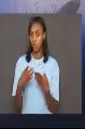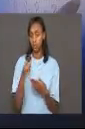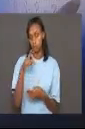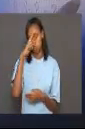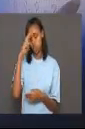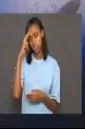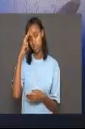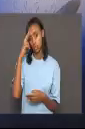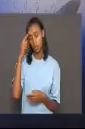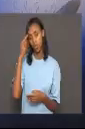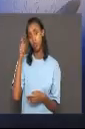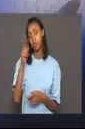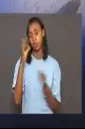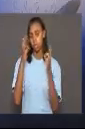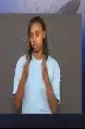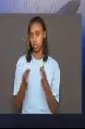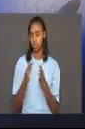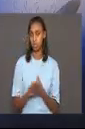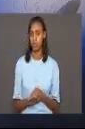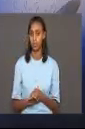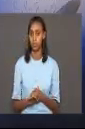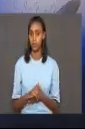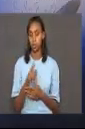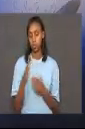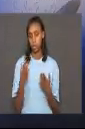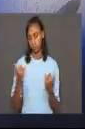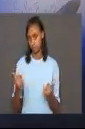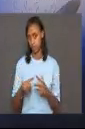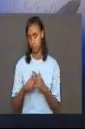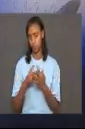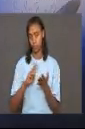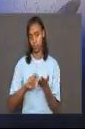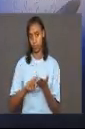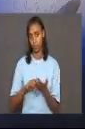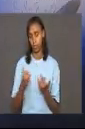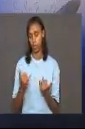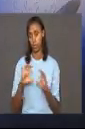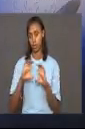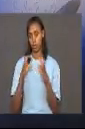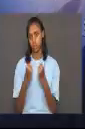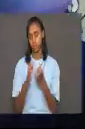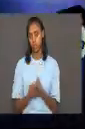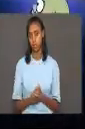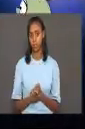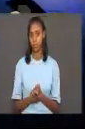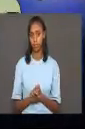your reason for your decision. You may begin reading now, class.